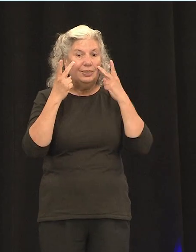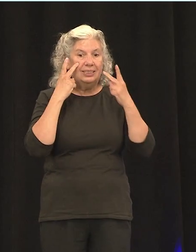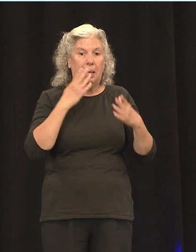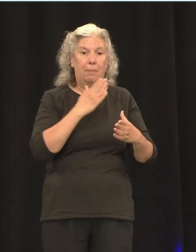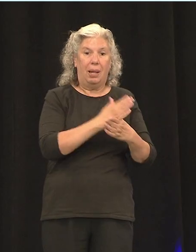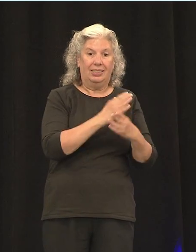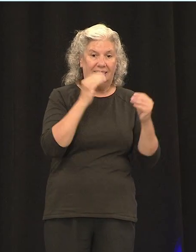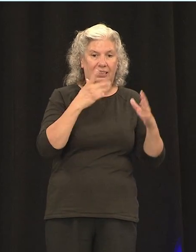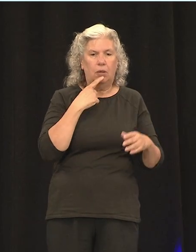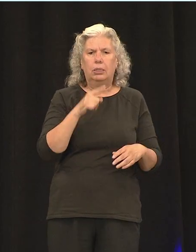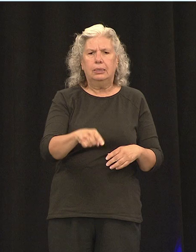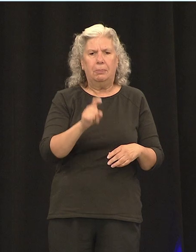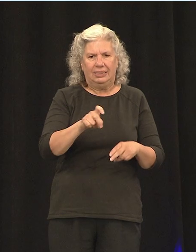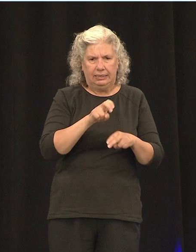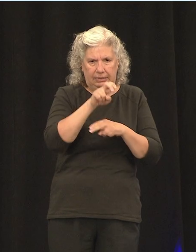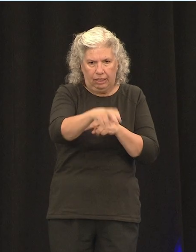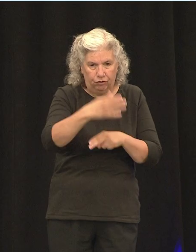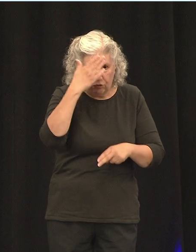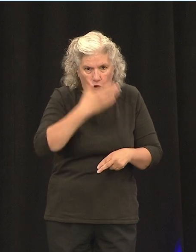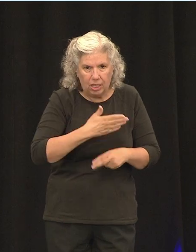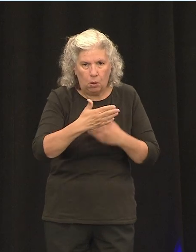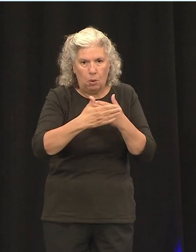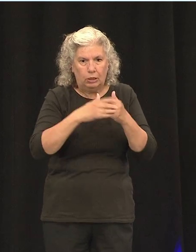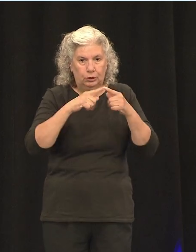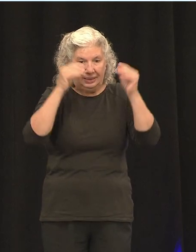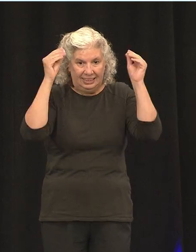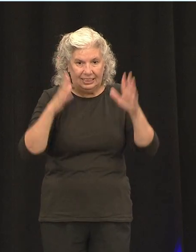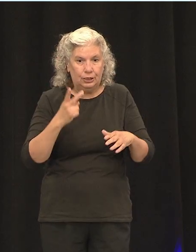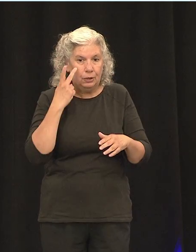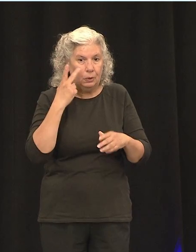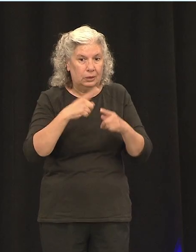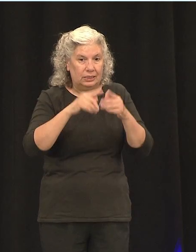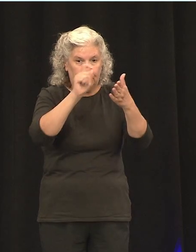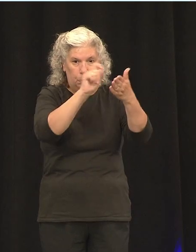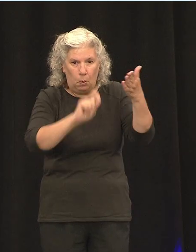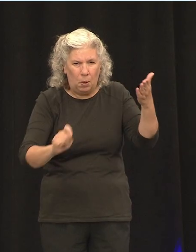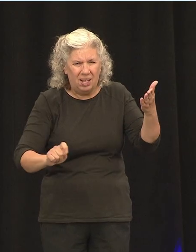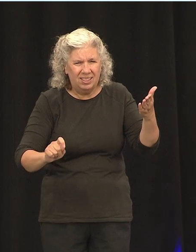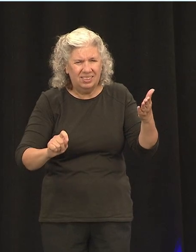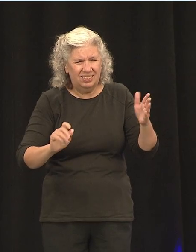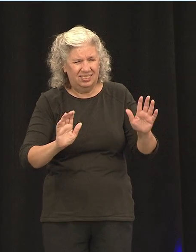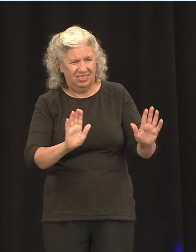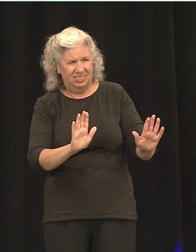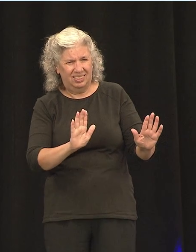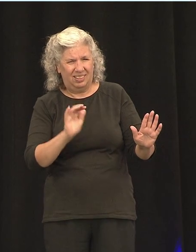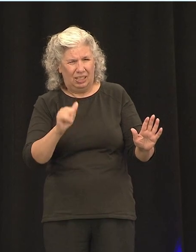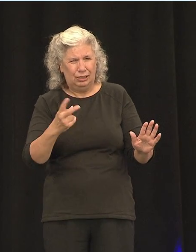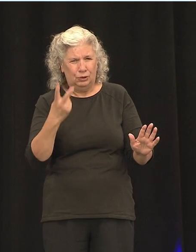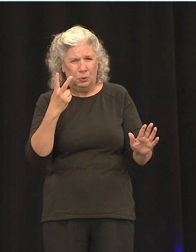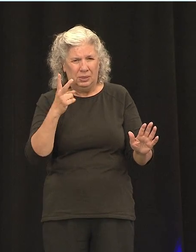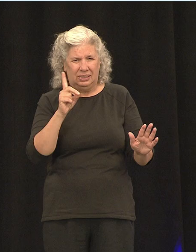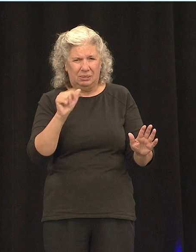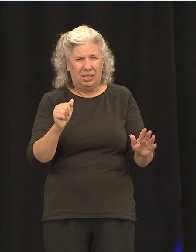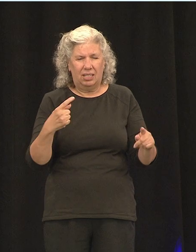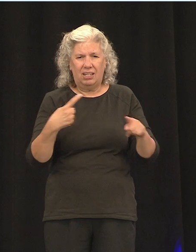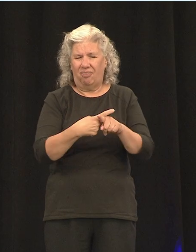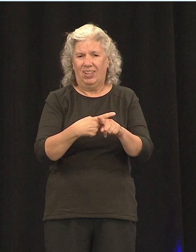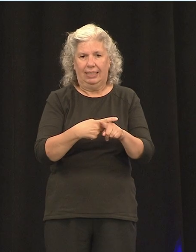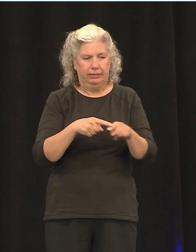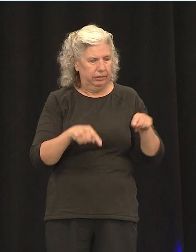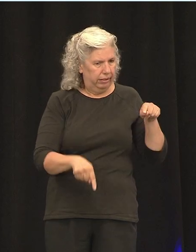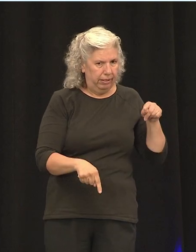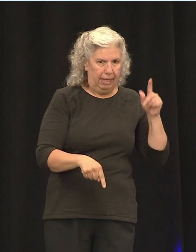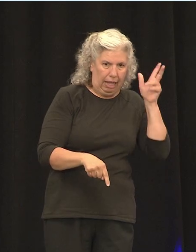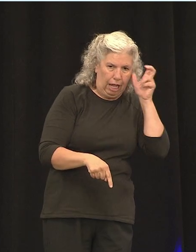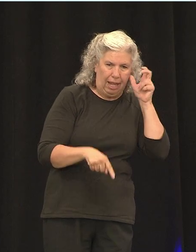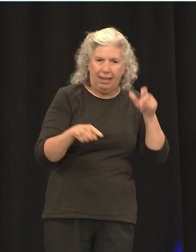close to the board, close to the teacher. Well, those two things are at odds. And so, finding a balance and trying new things and